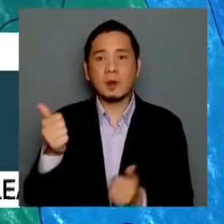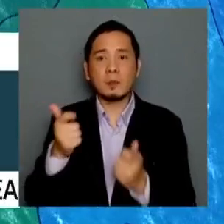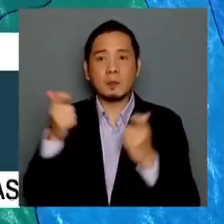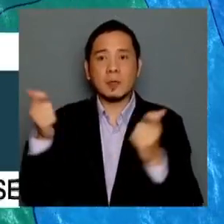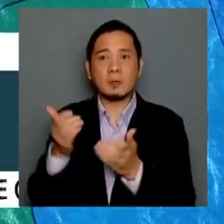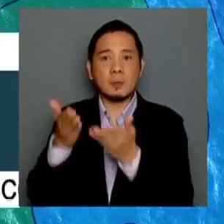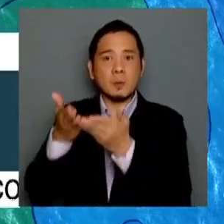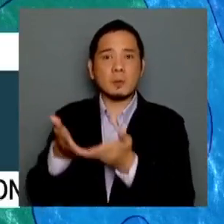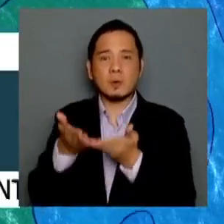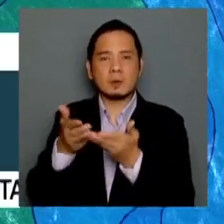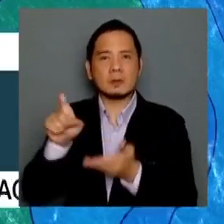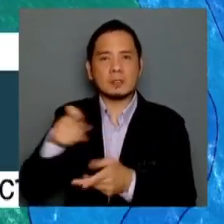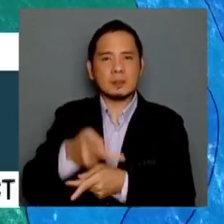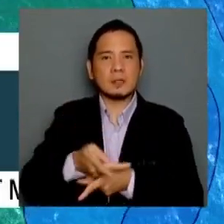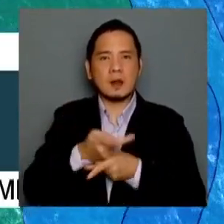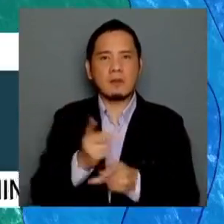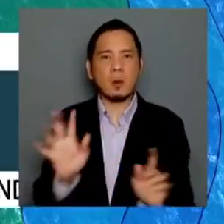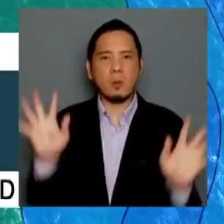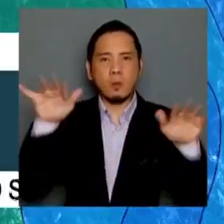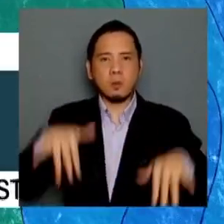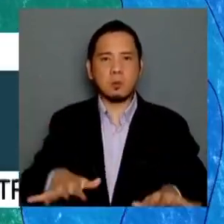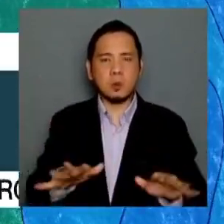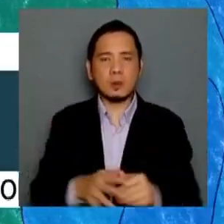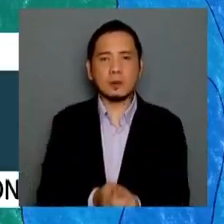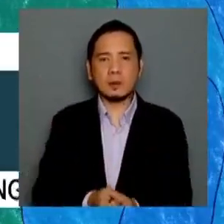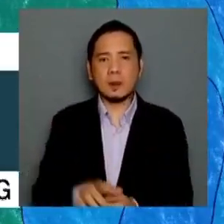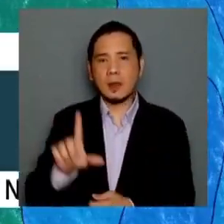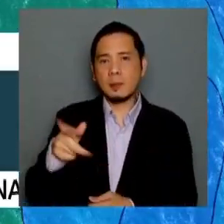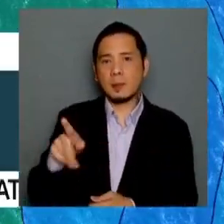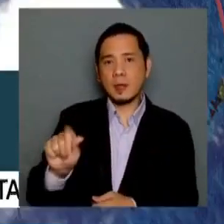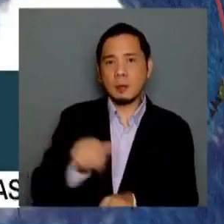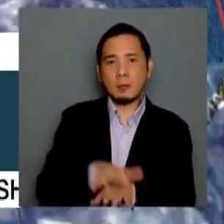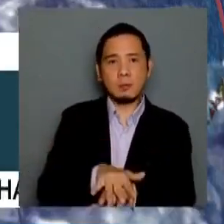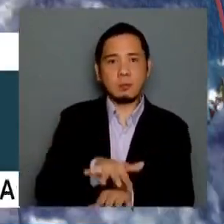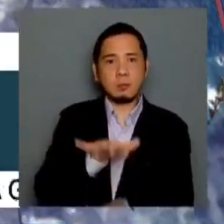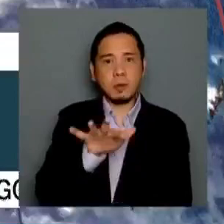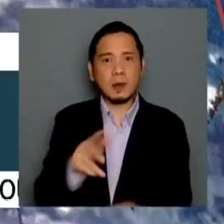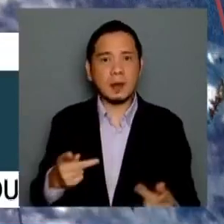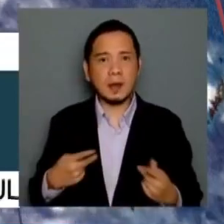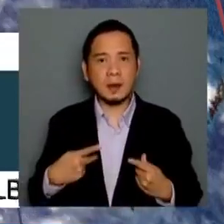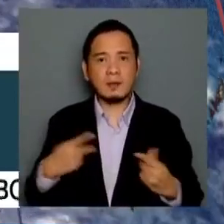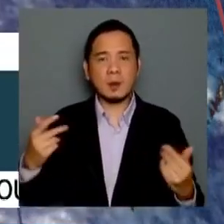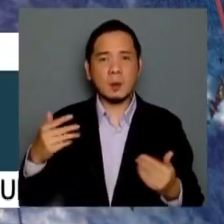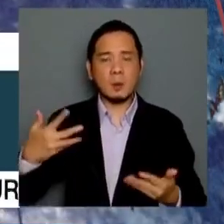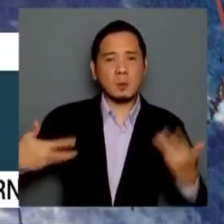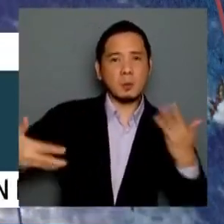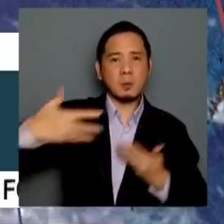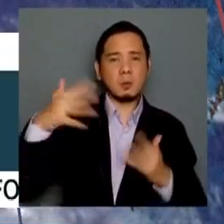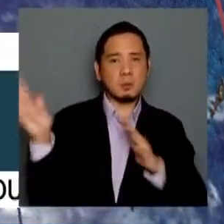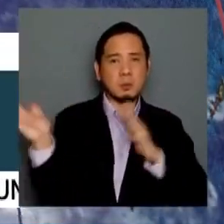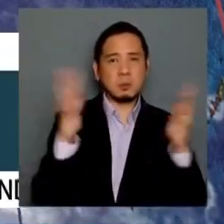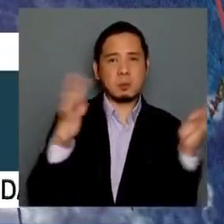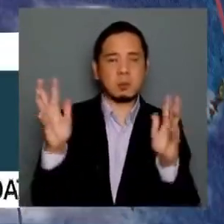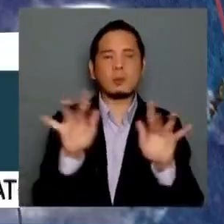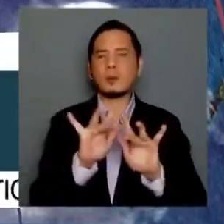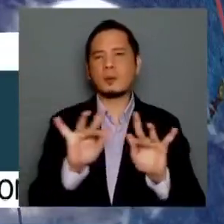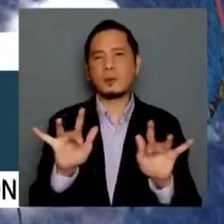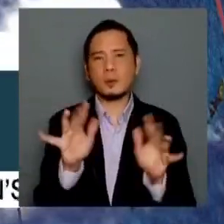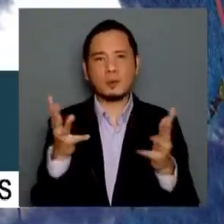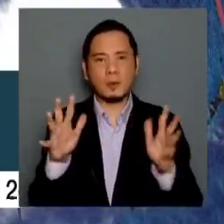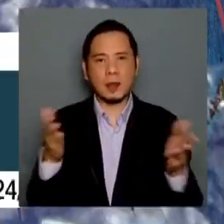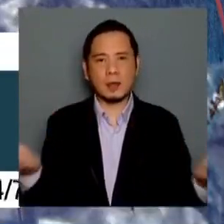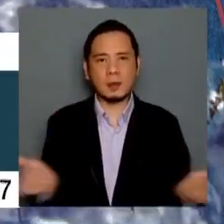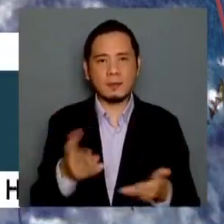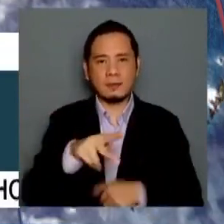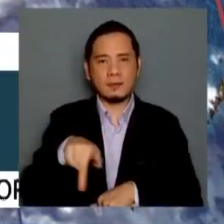waves. And right now, we're not monitoring any low-pressure area or a tropical cyclone within and outside our Philippine area of responsibility. However,